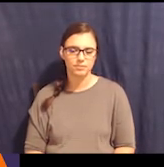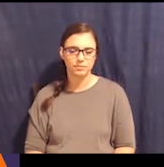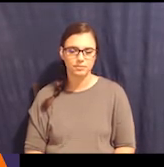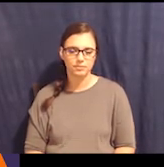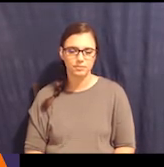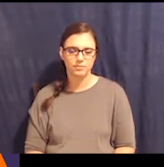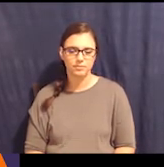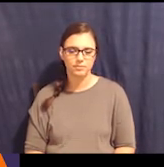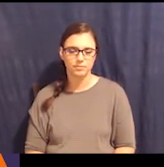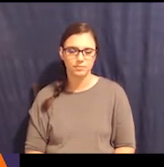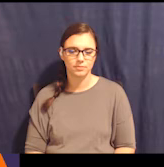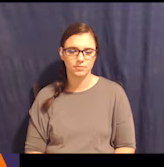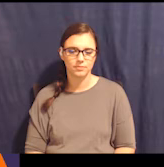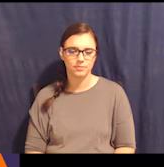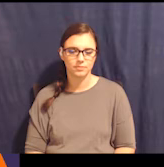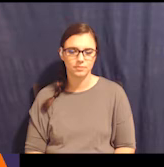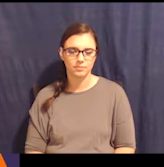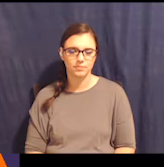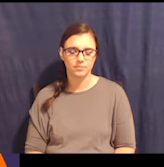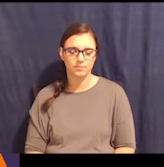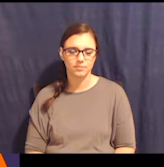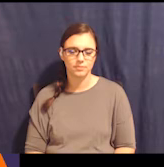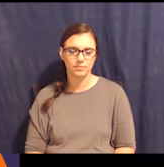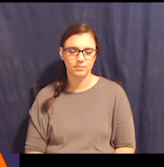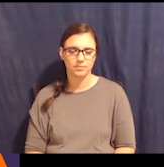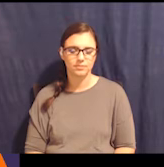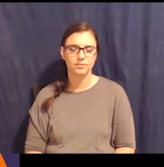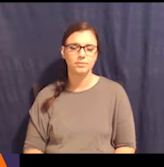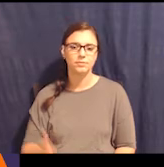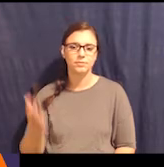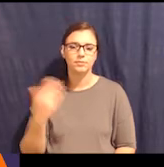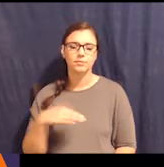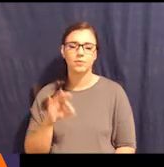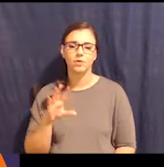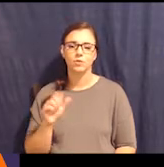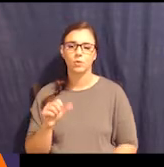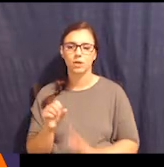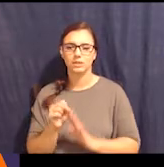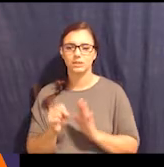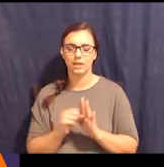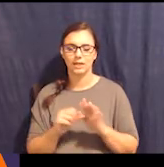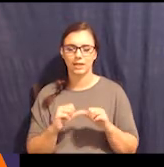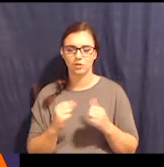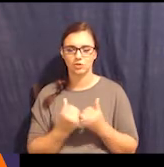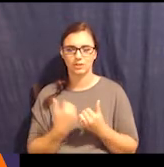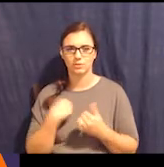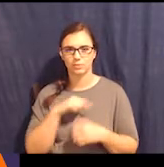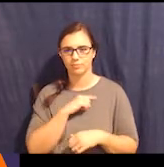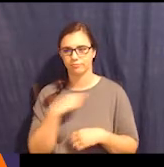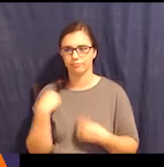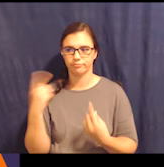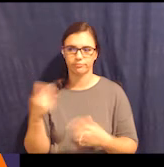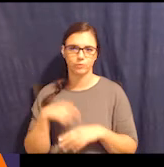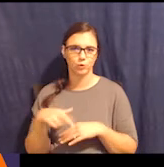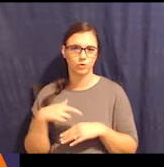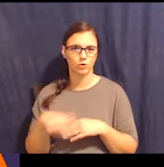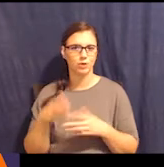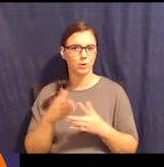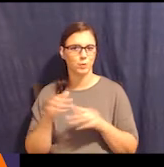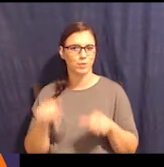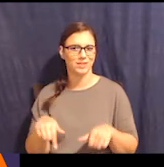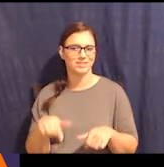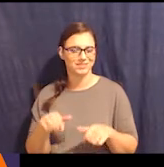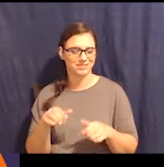Next are the Florida state agencies that we've been referring to throughout this presentation. The Florida Department of Children